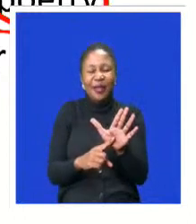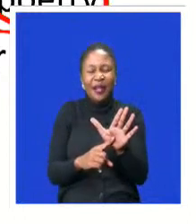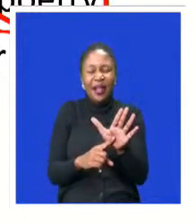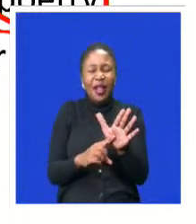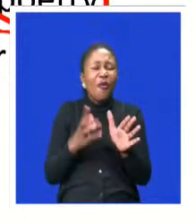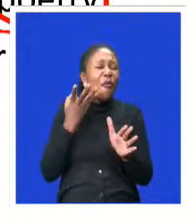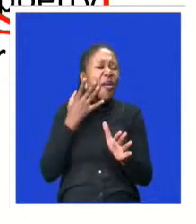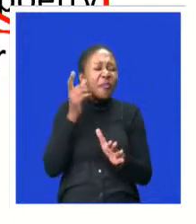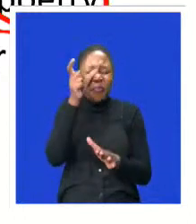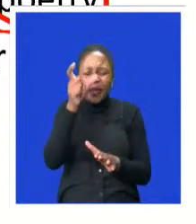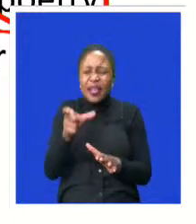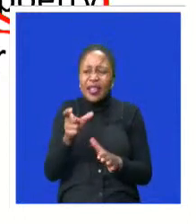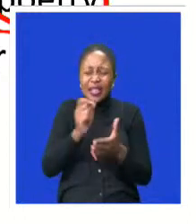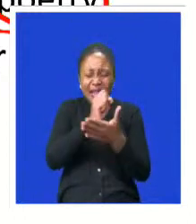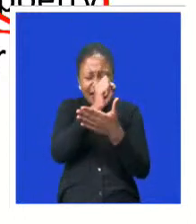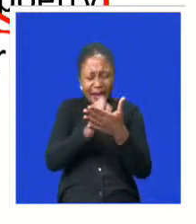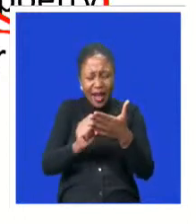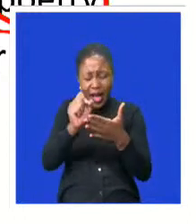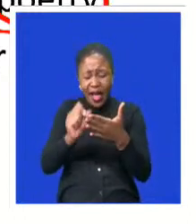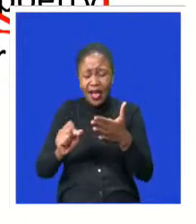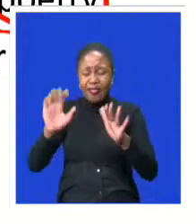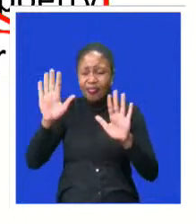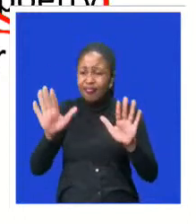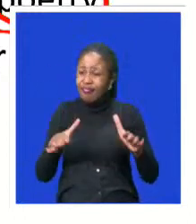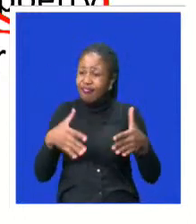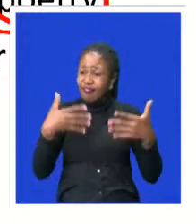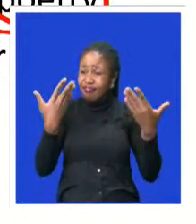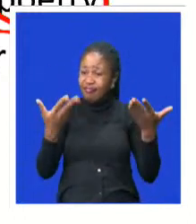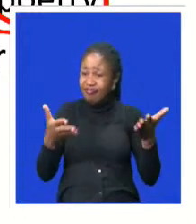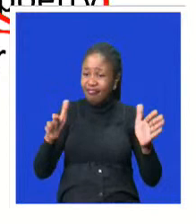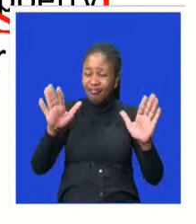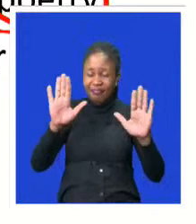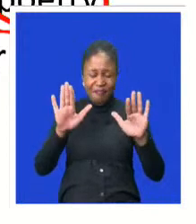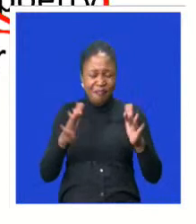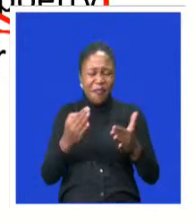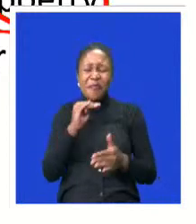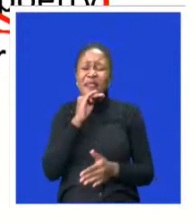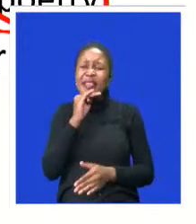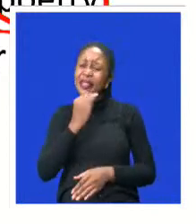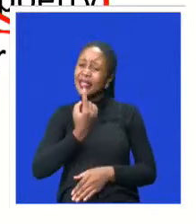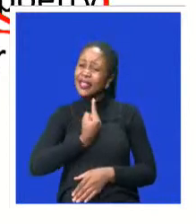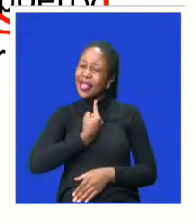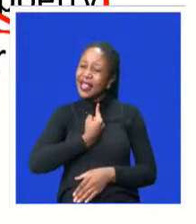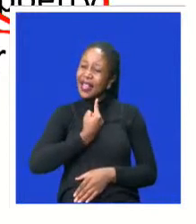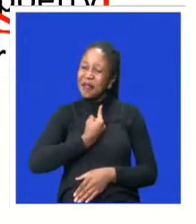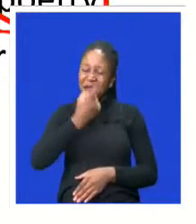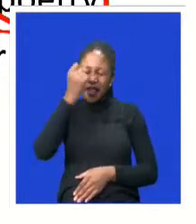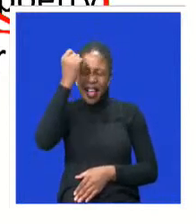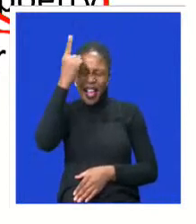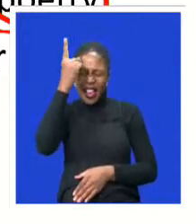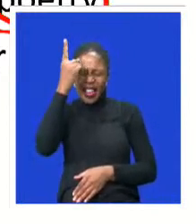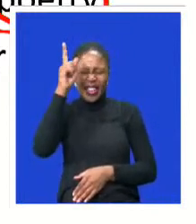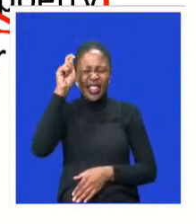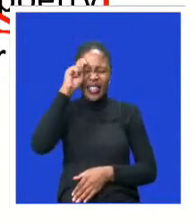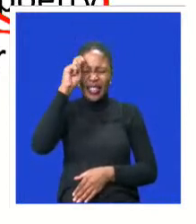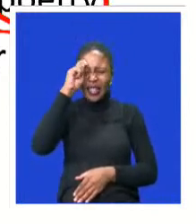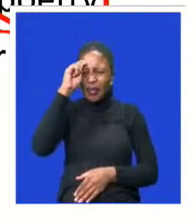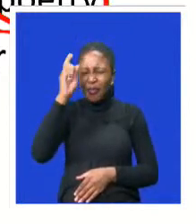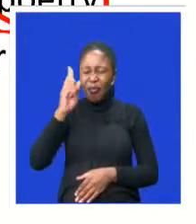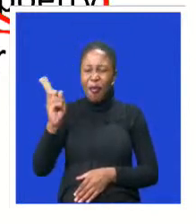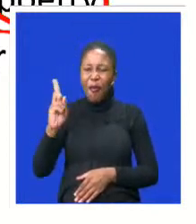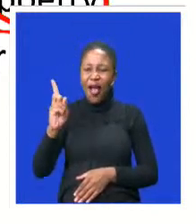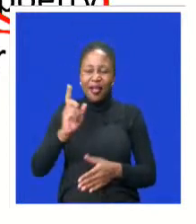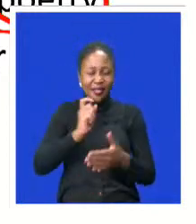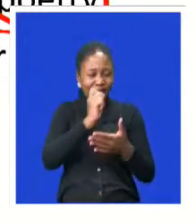particular event or a particular situation that he has witnessed or something that he has experienced. And